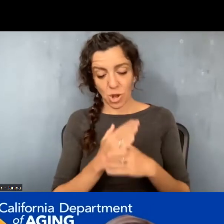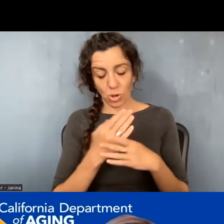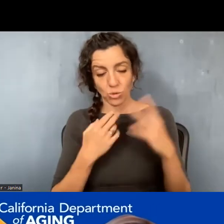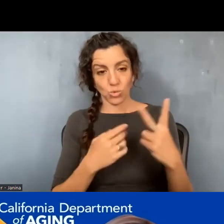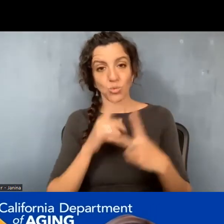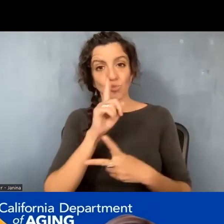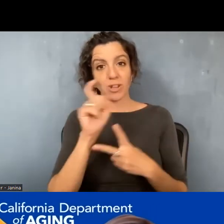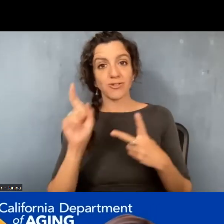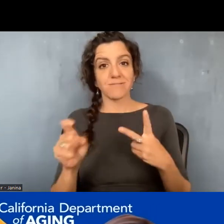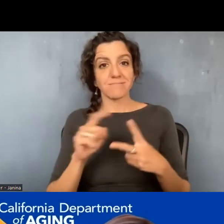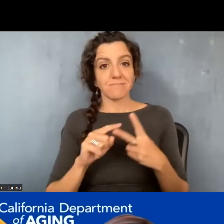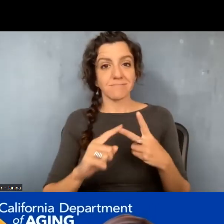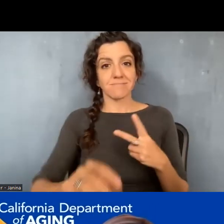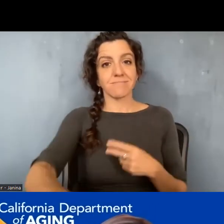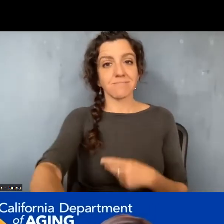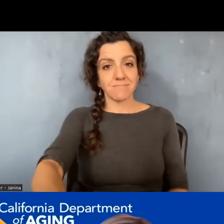now.